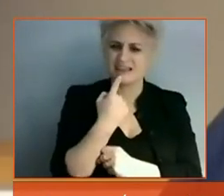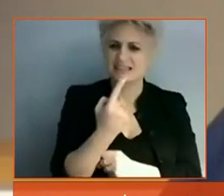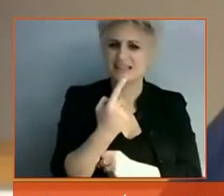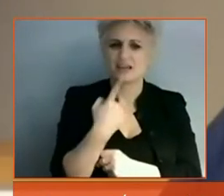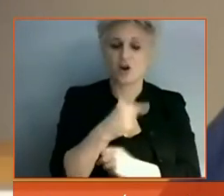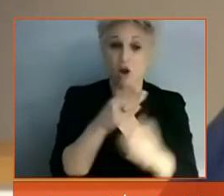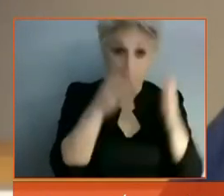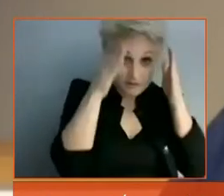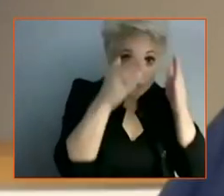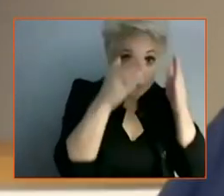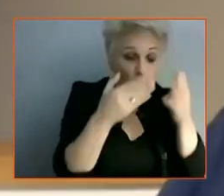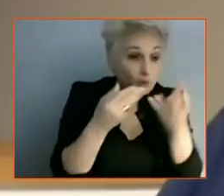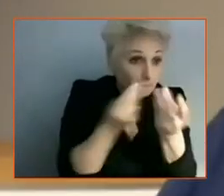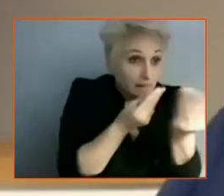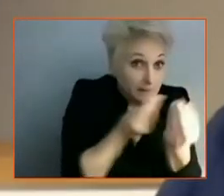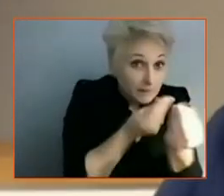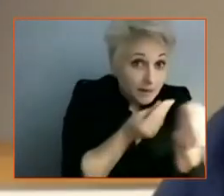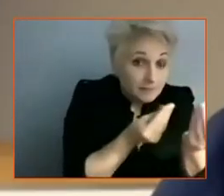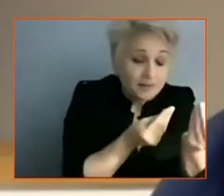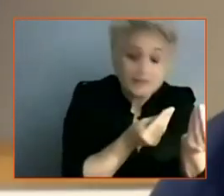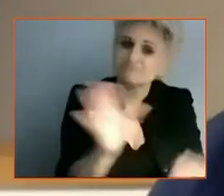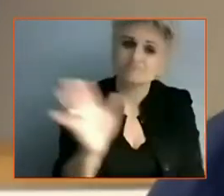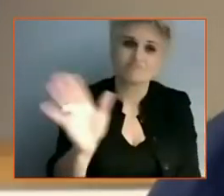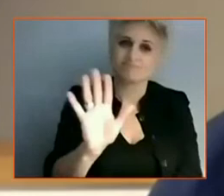not. I do see that as